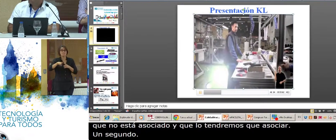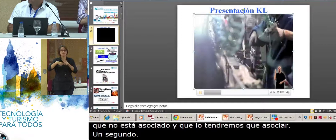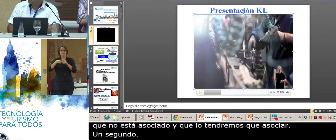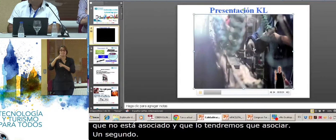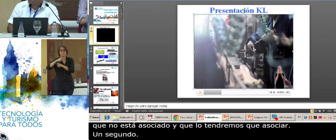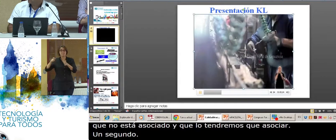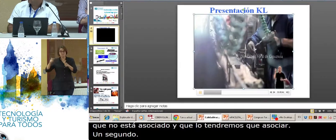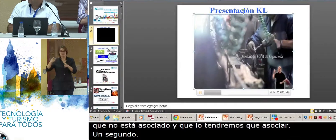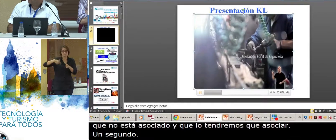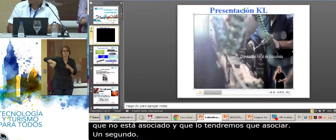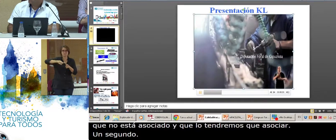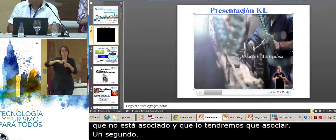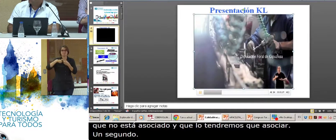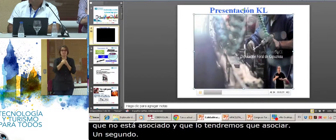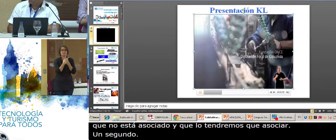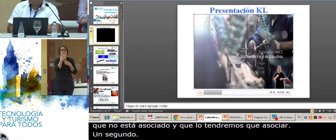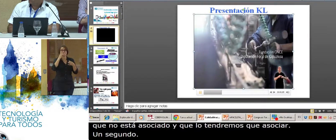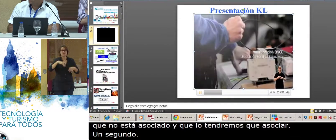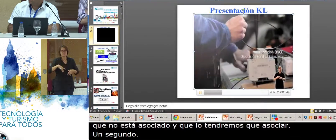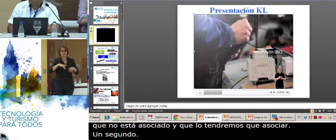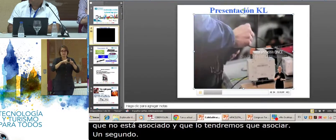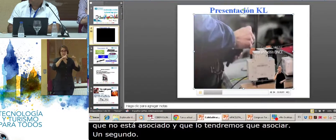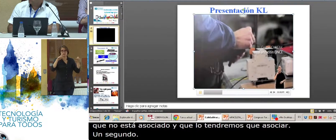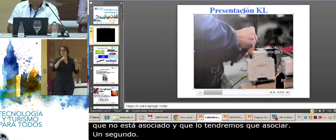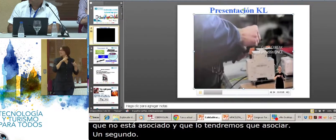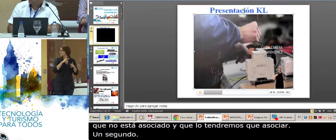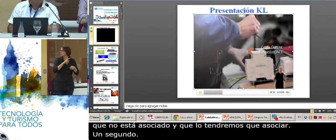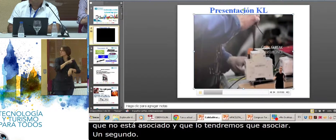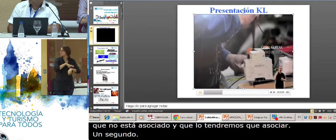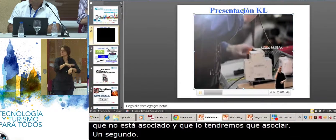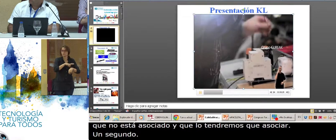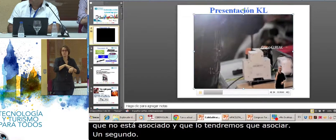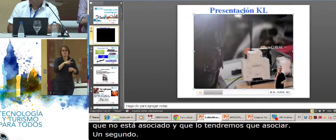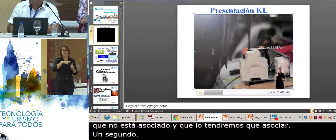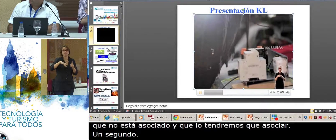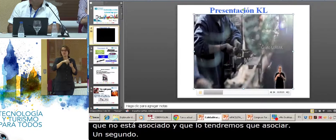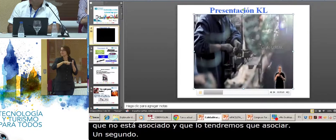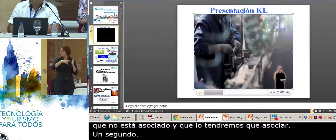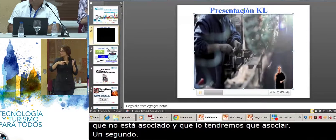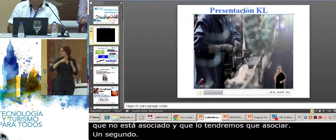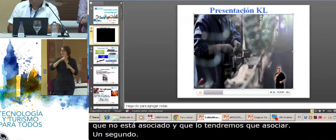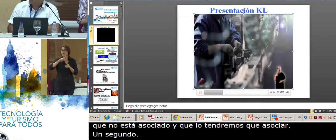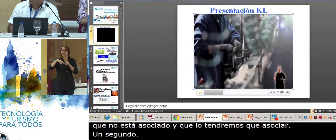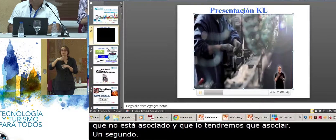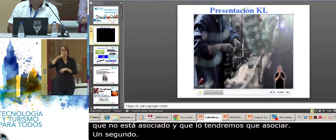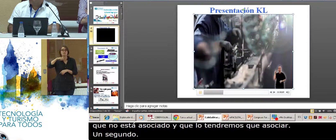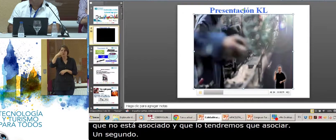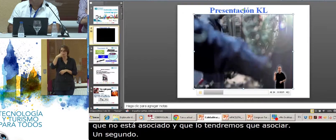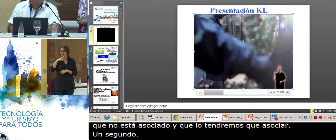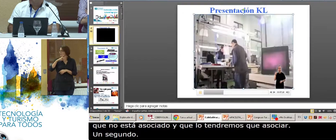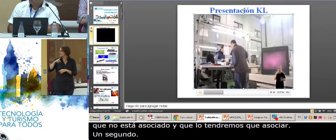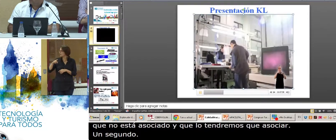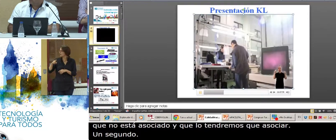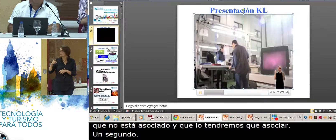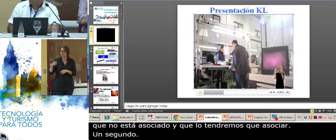personas participan We're la together Diputación Foral de with Guipúzcoa, others. la Fundación We have ONCE y el Grupo UREA, ONCE todas and ellas the local instituciones governments referentes and